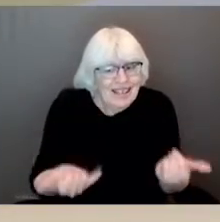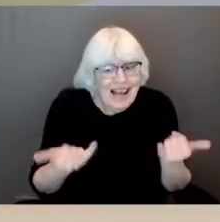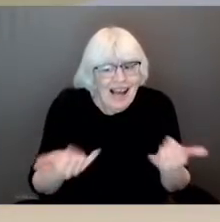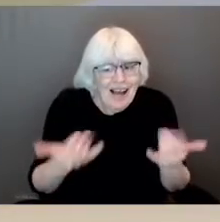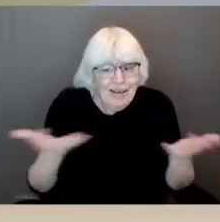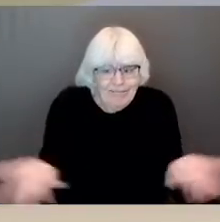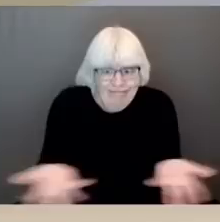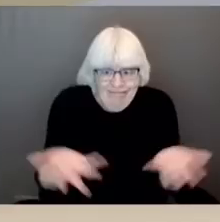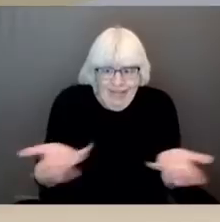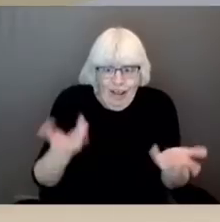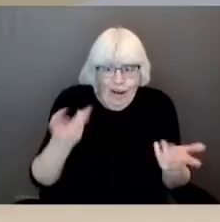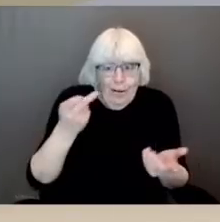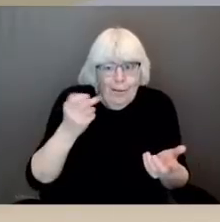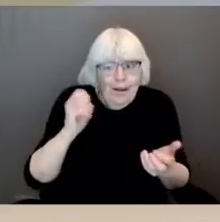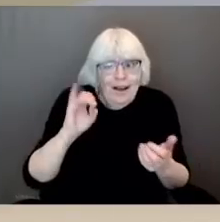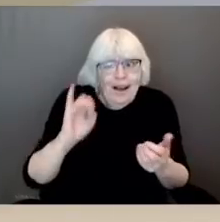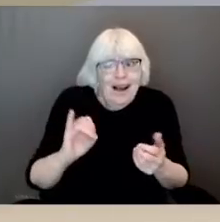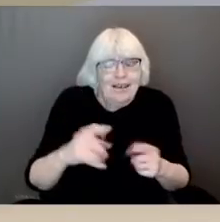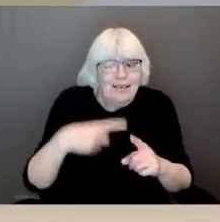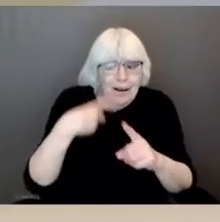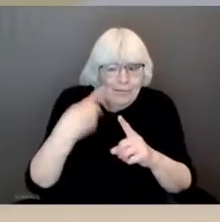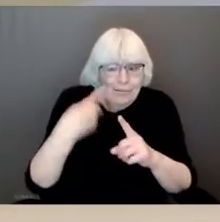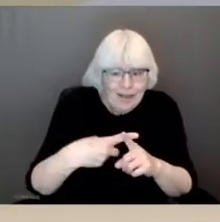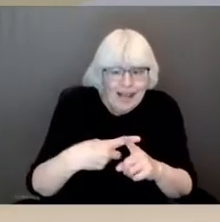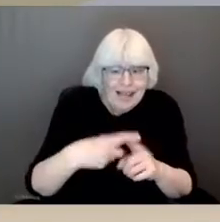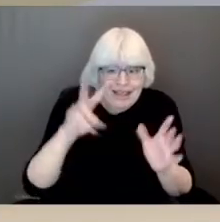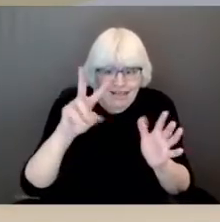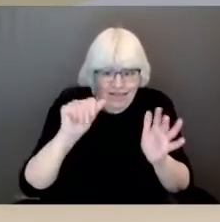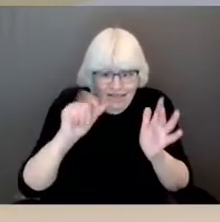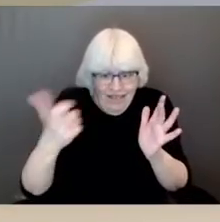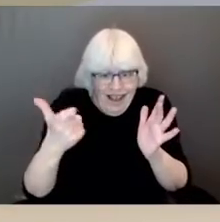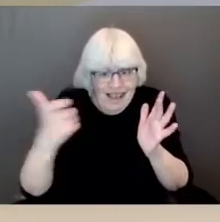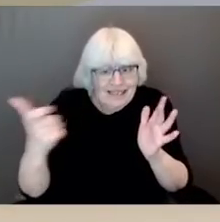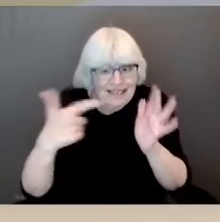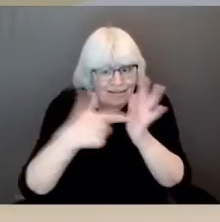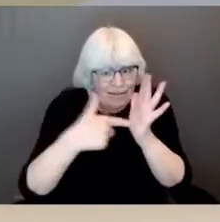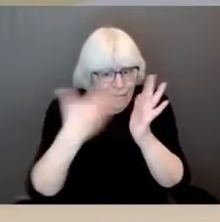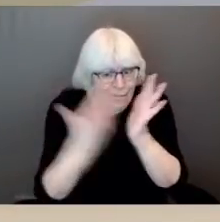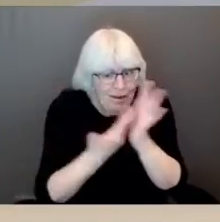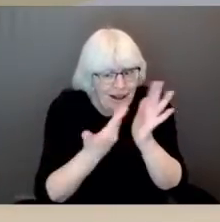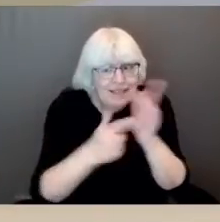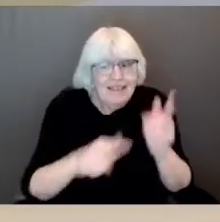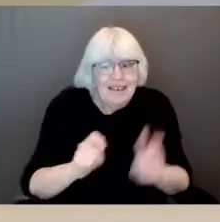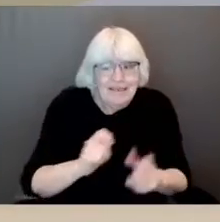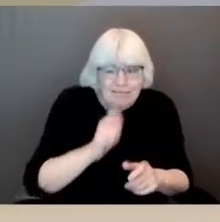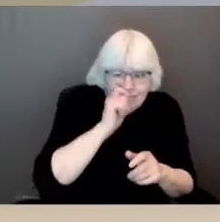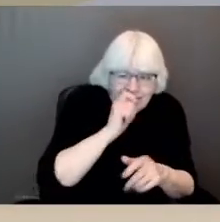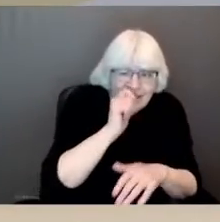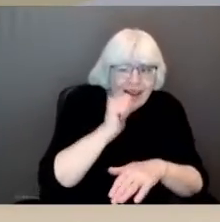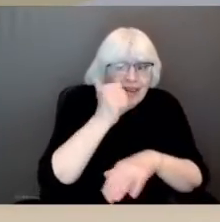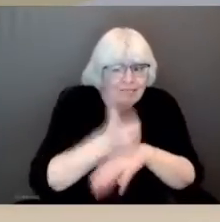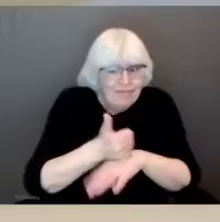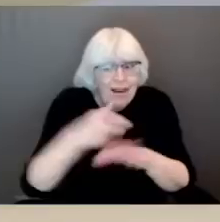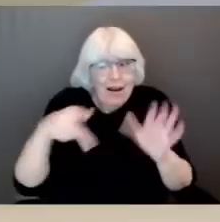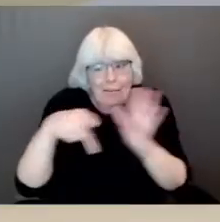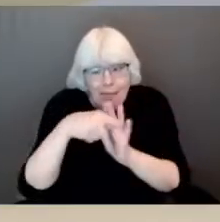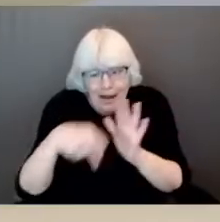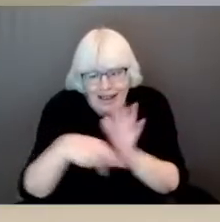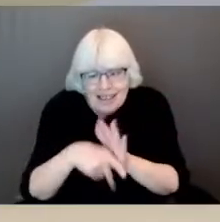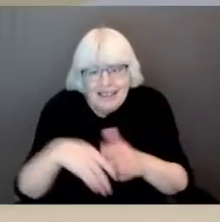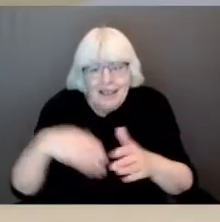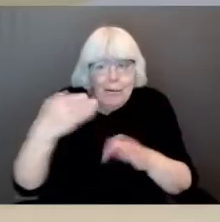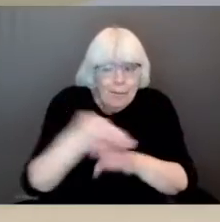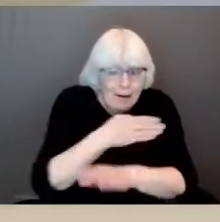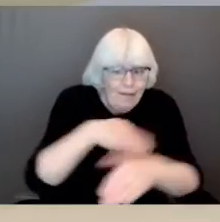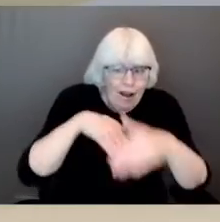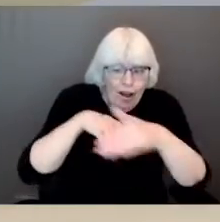vaccine passport, test or vaccinate policies in place, testing at our points of entry. We're doing all these things to try to make sure that we